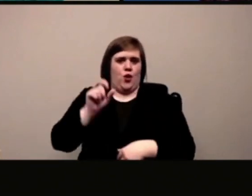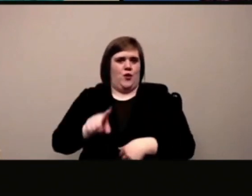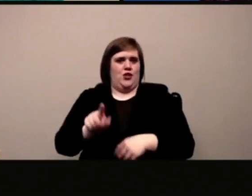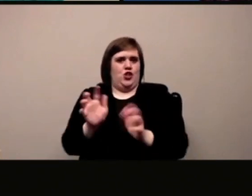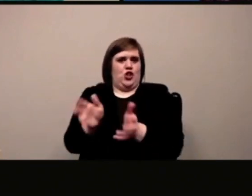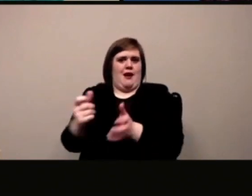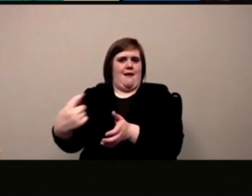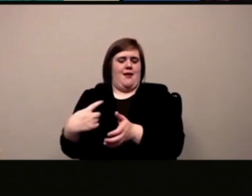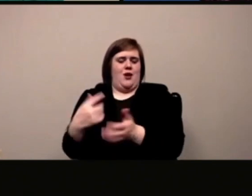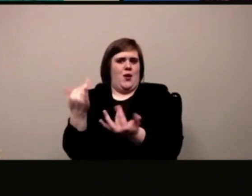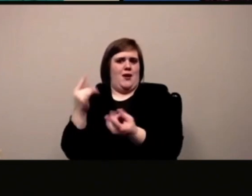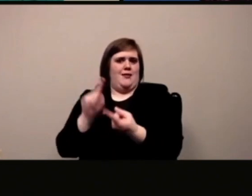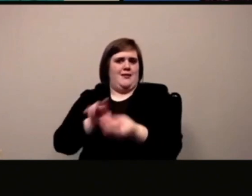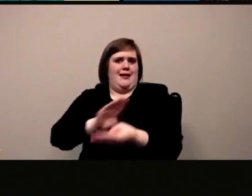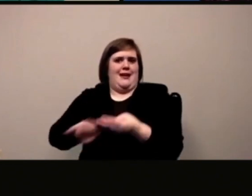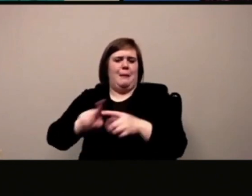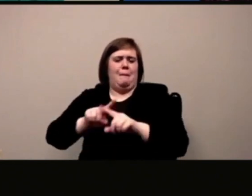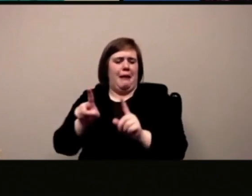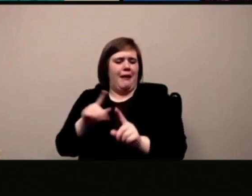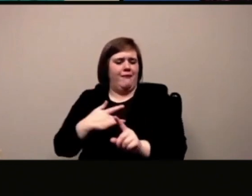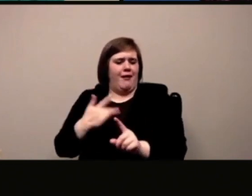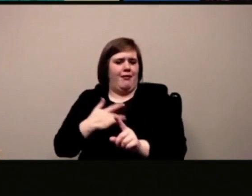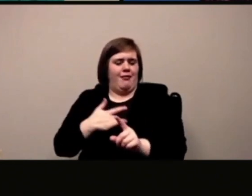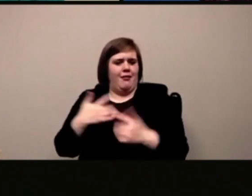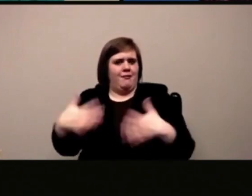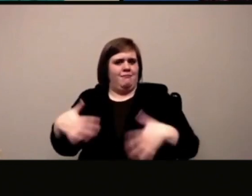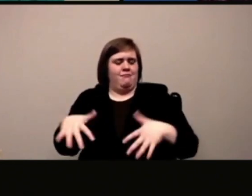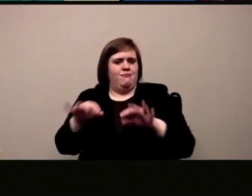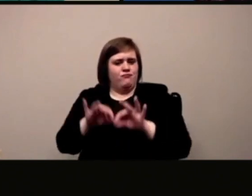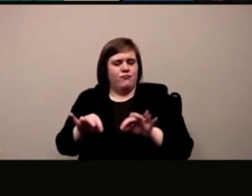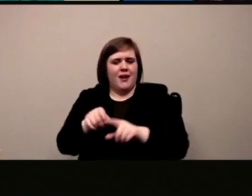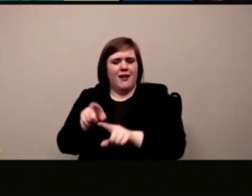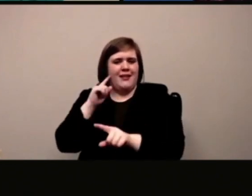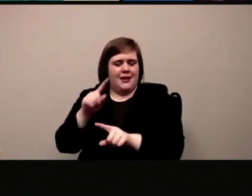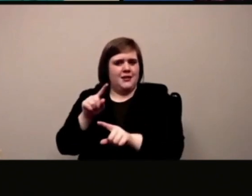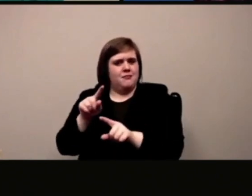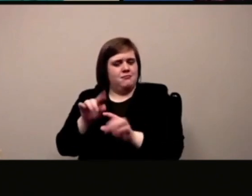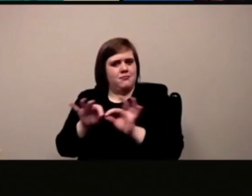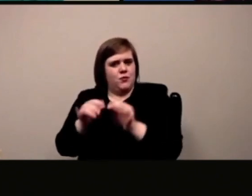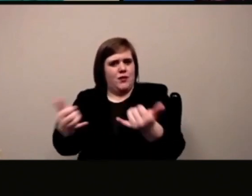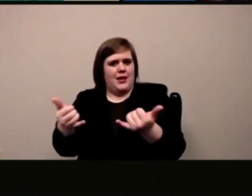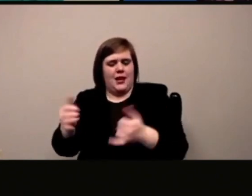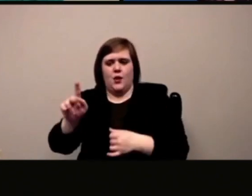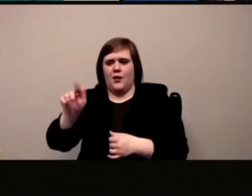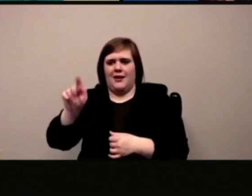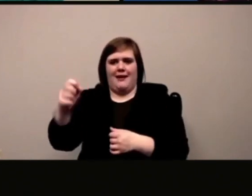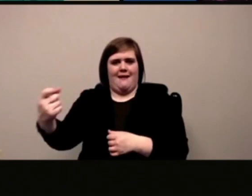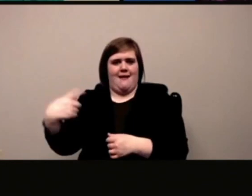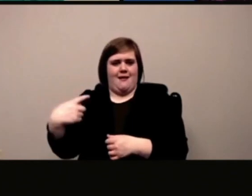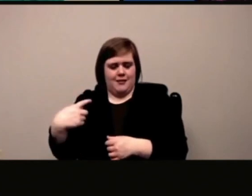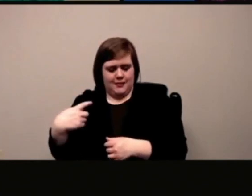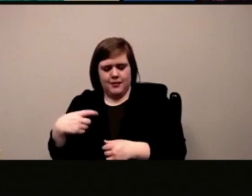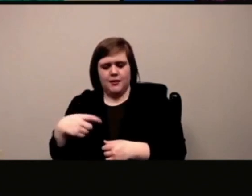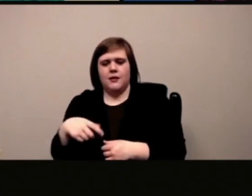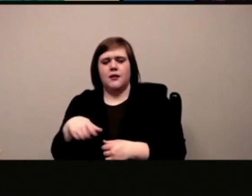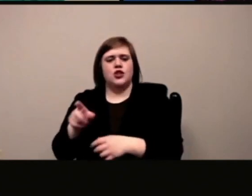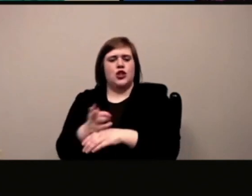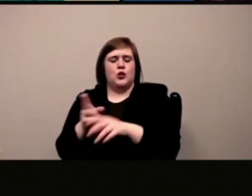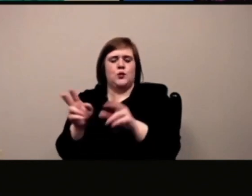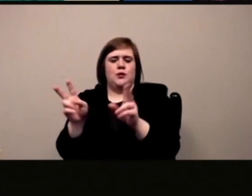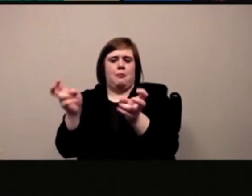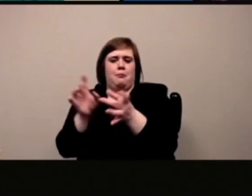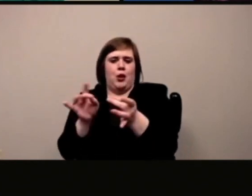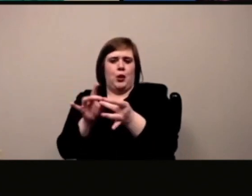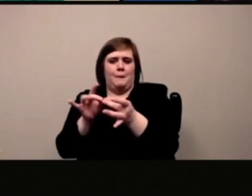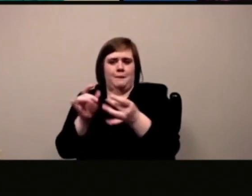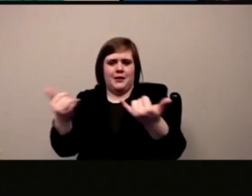would wait till the end, but I think it's germane right now. Kate asked, she used the blurb from our session, in